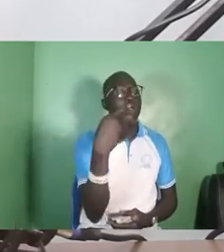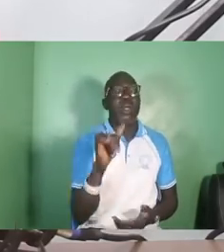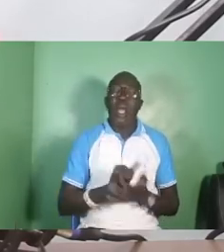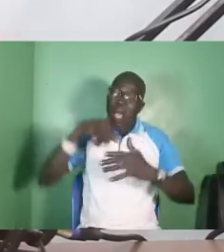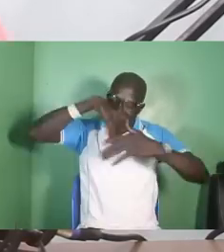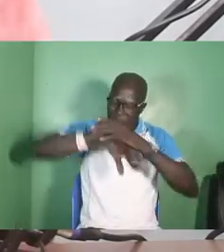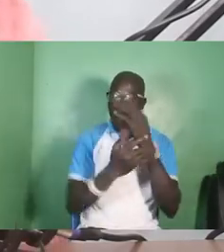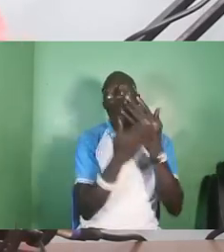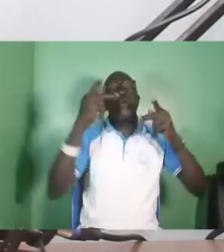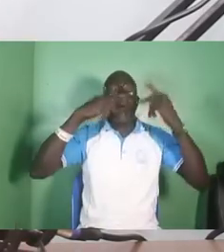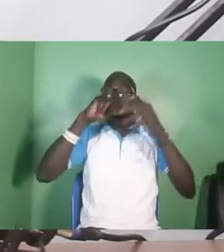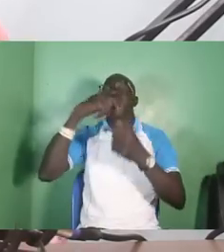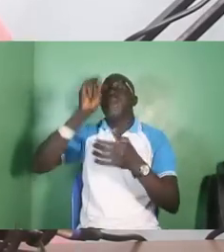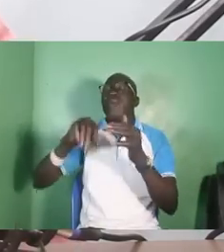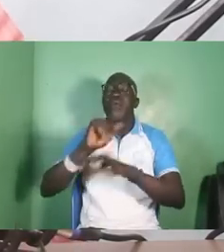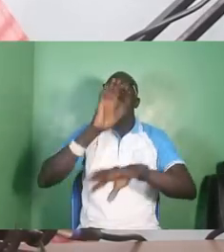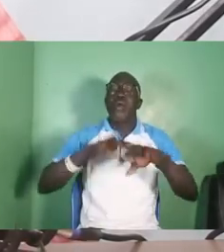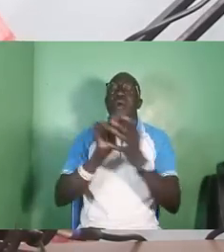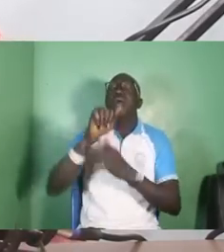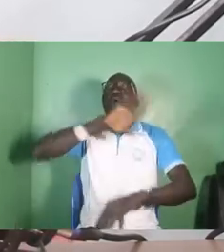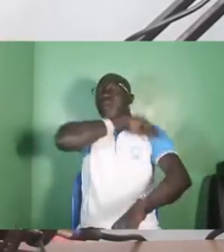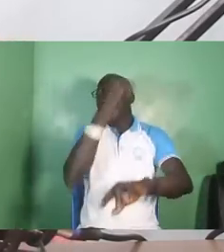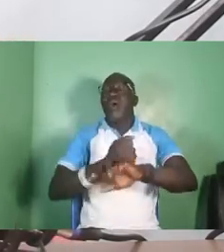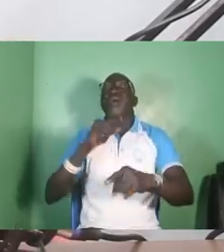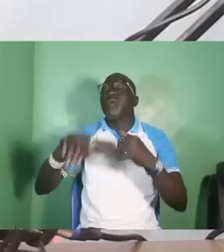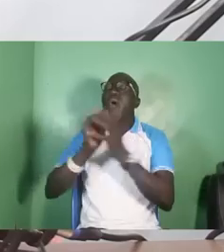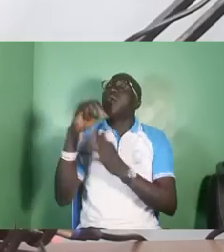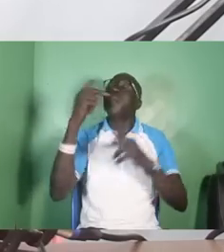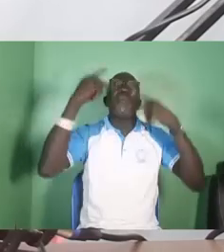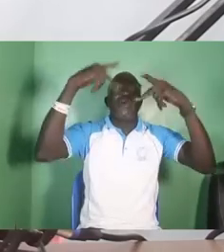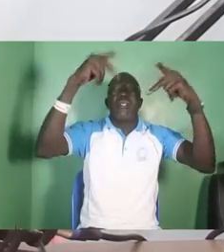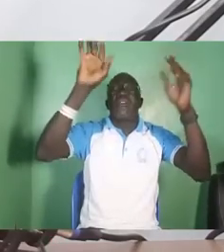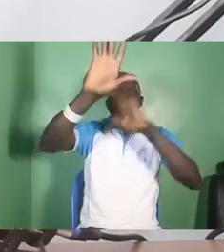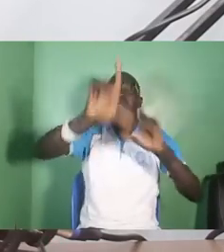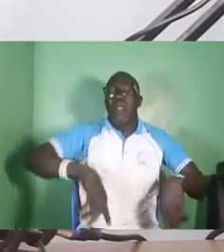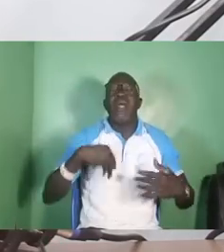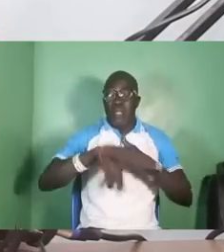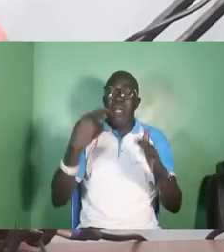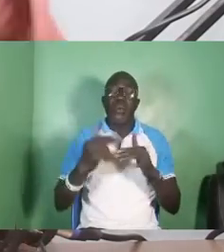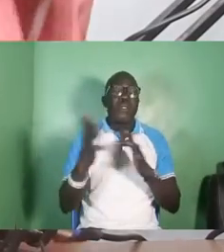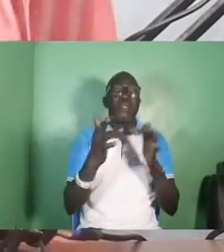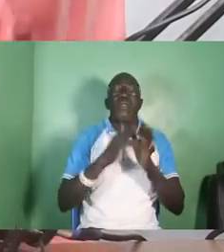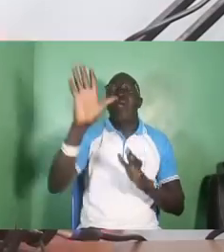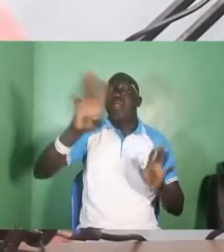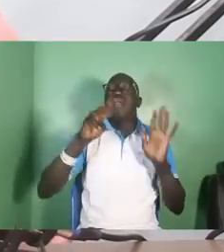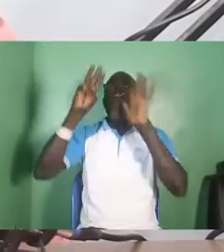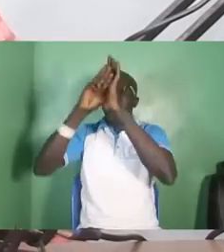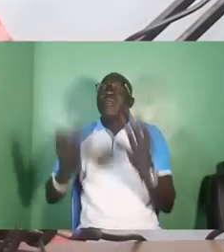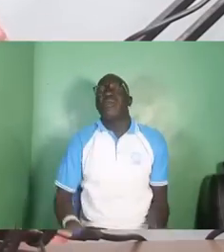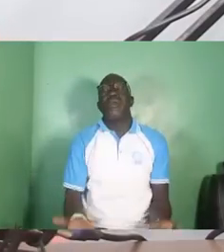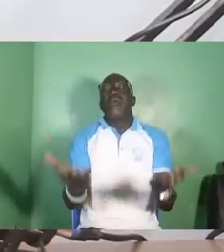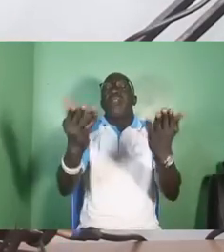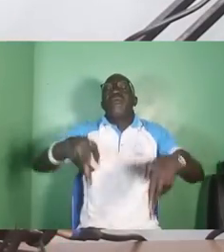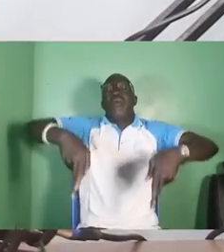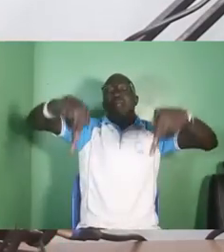of my I'm for the coming out of my father. I stand on the ark of God. So tell us, I have prophesied to you. No, call in the name of God. I not be here.